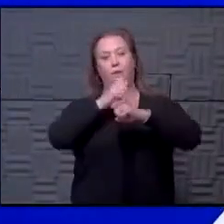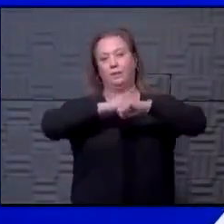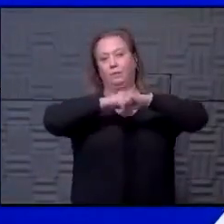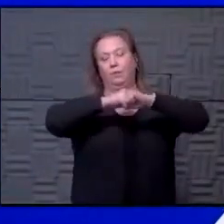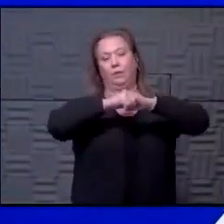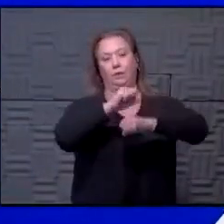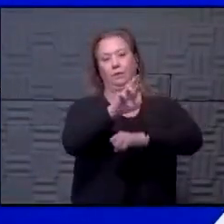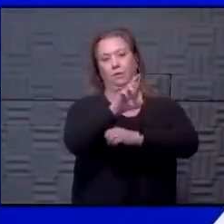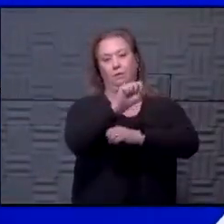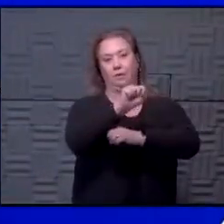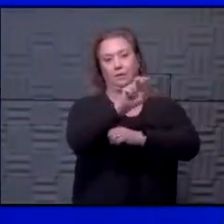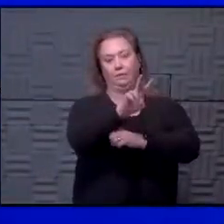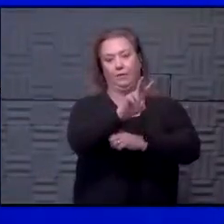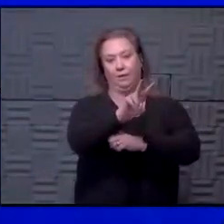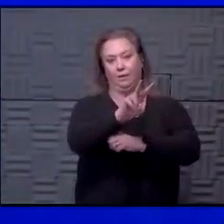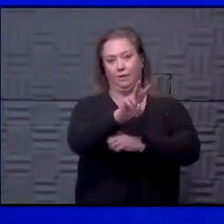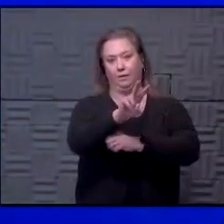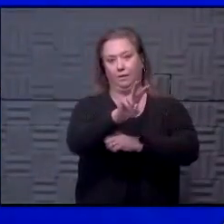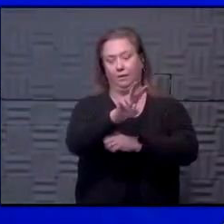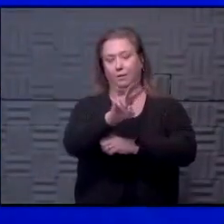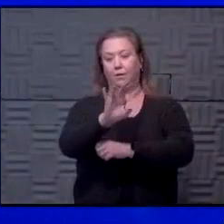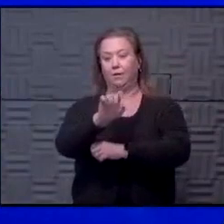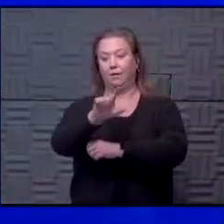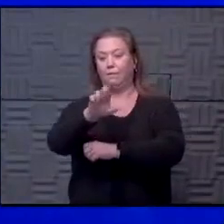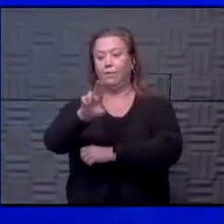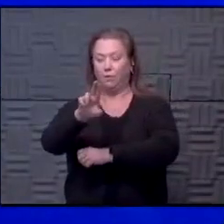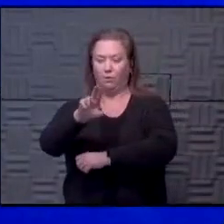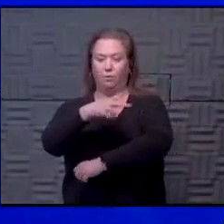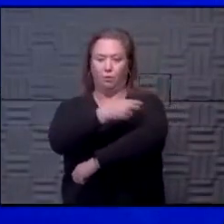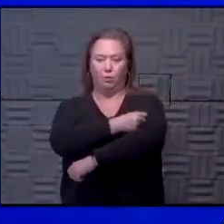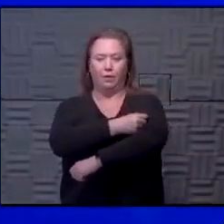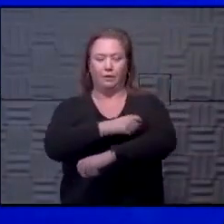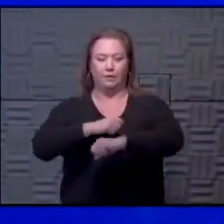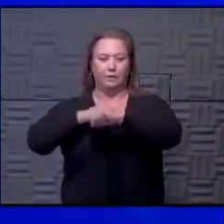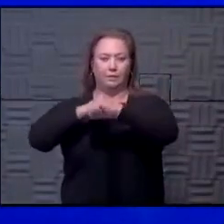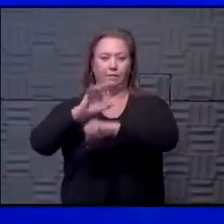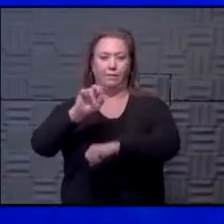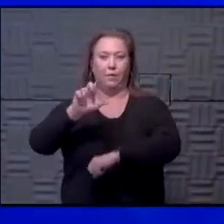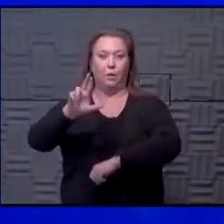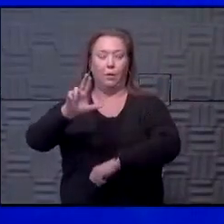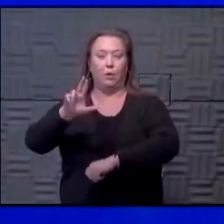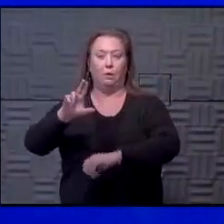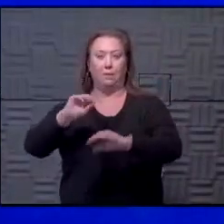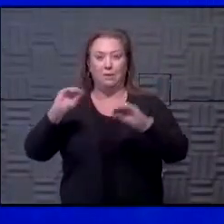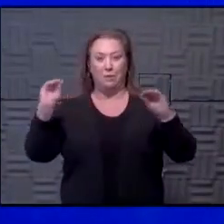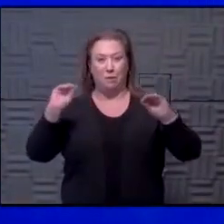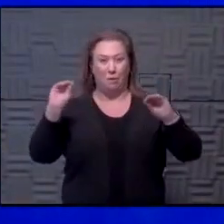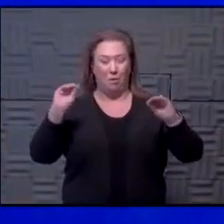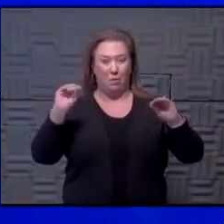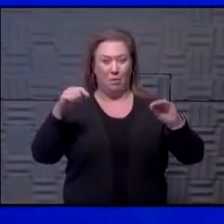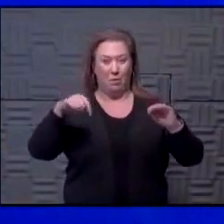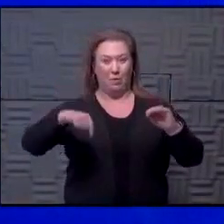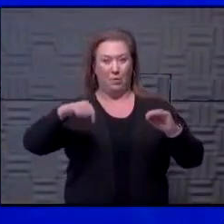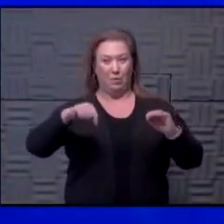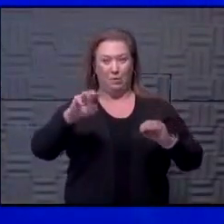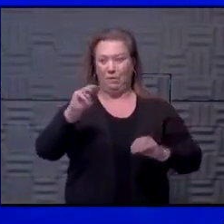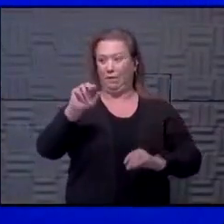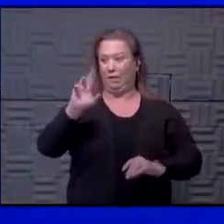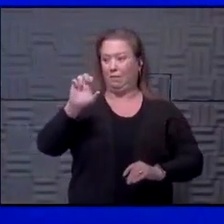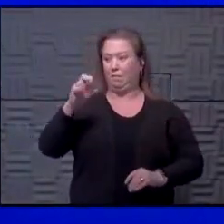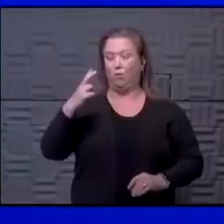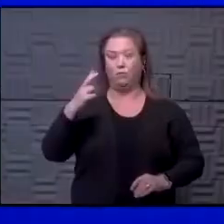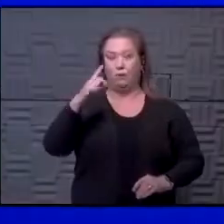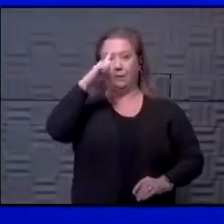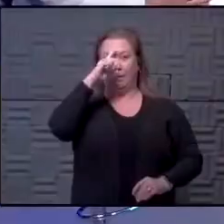protect against RSV. Clearly, influenza vaccination protects against influenza. But to have nothing at this time of the year, there's only one reason.